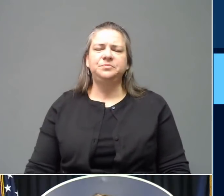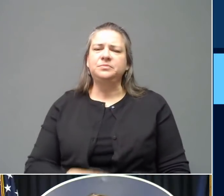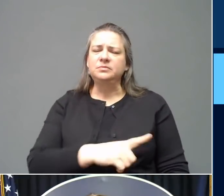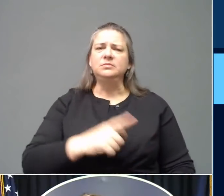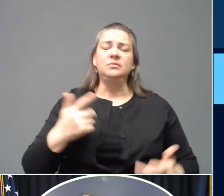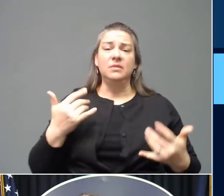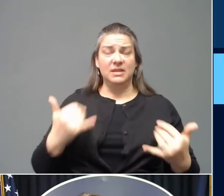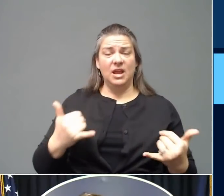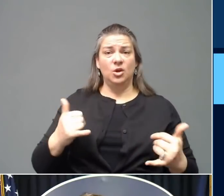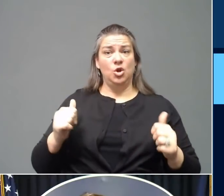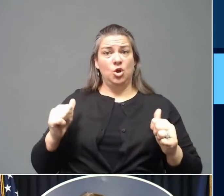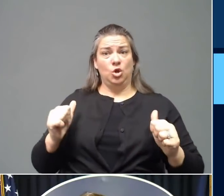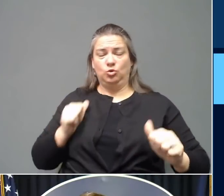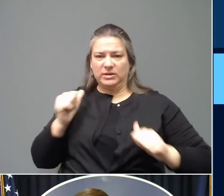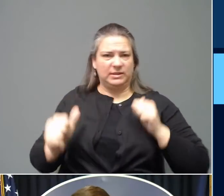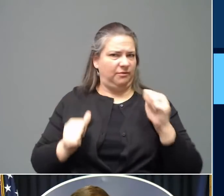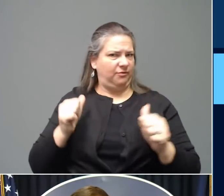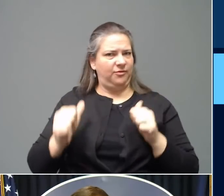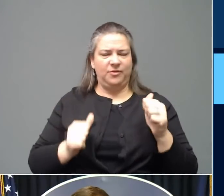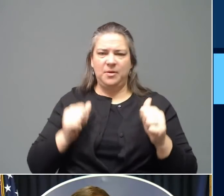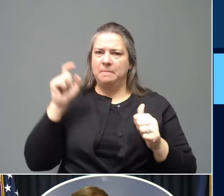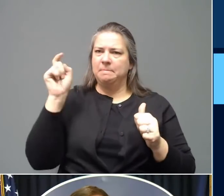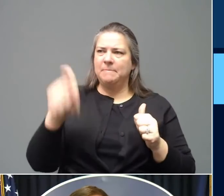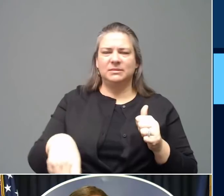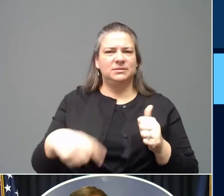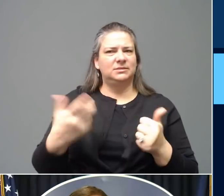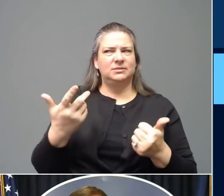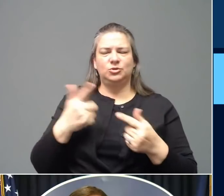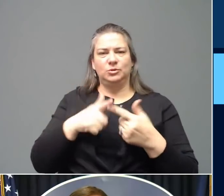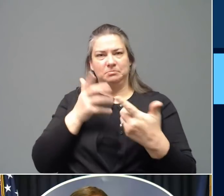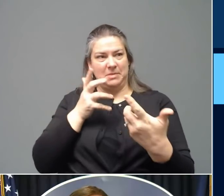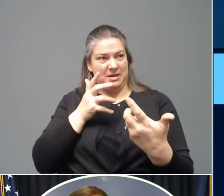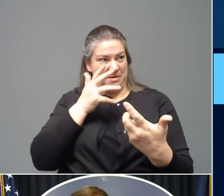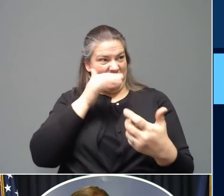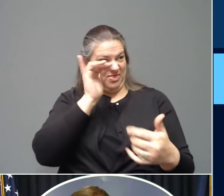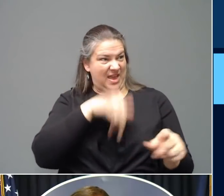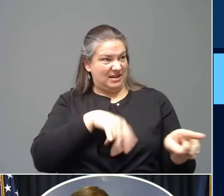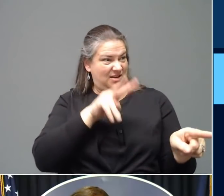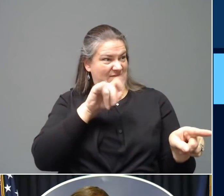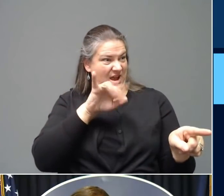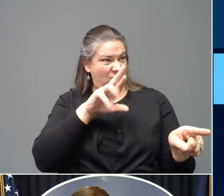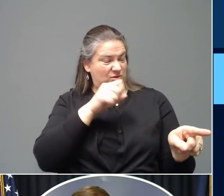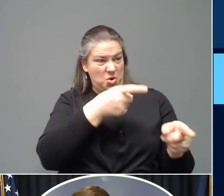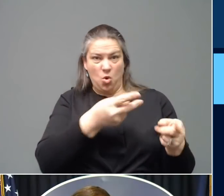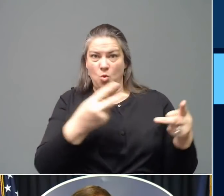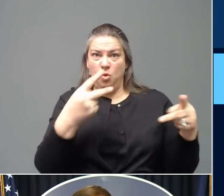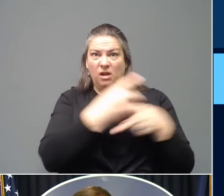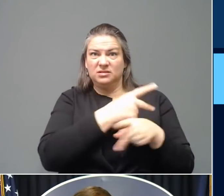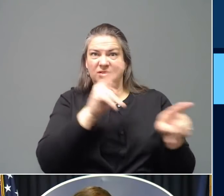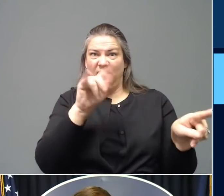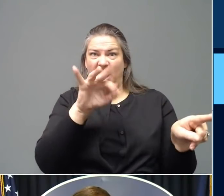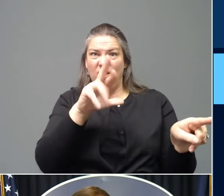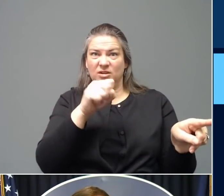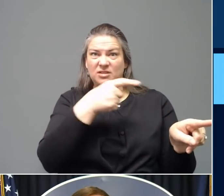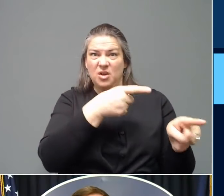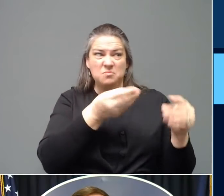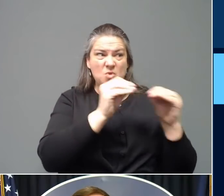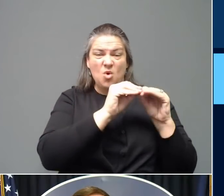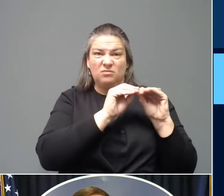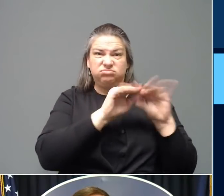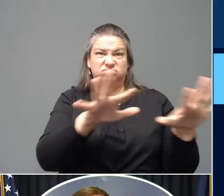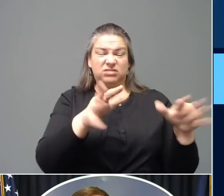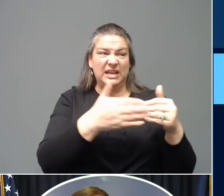be used to match a more aggressive virus. In other words, states have to have the tools to react and to